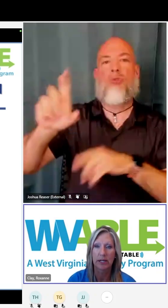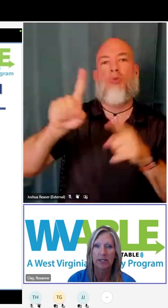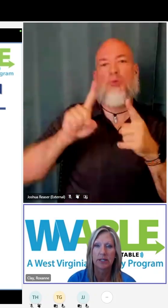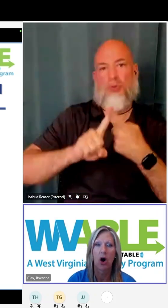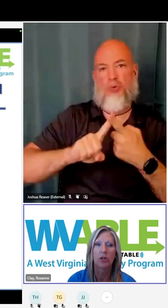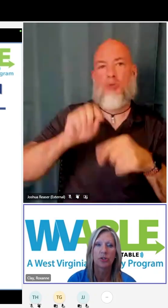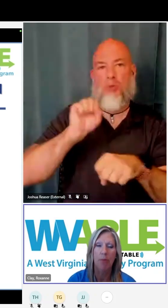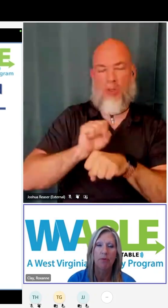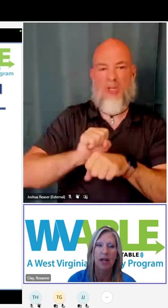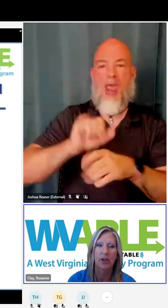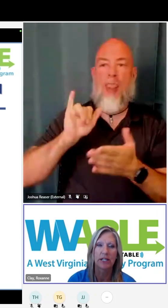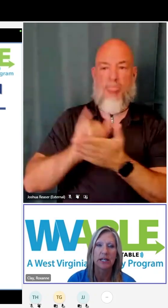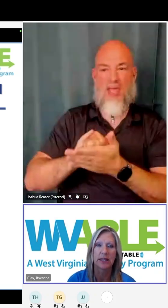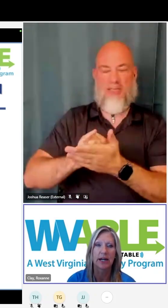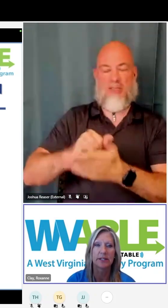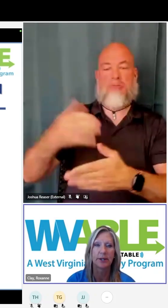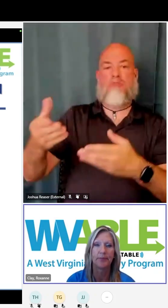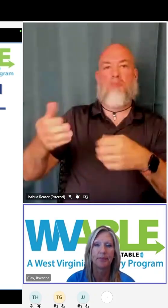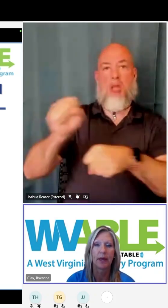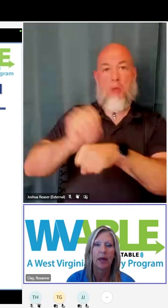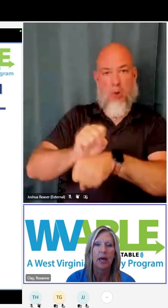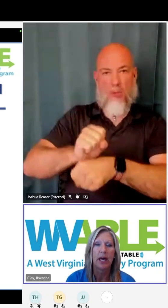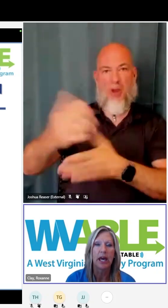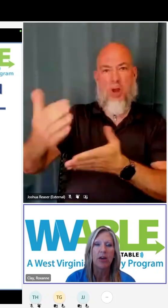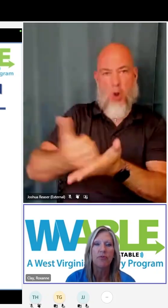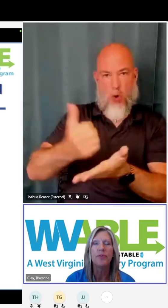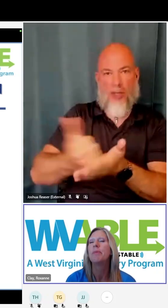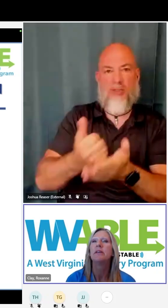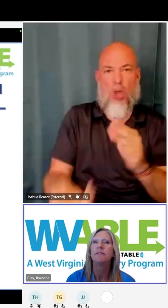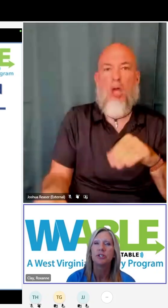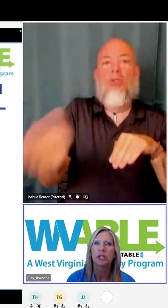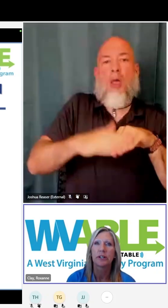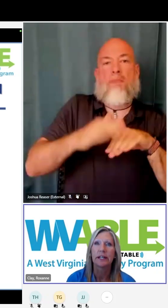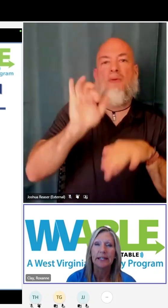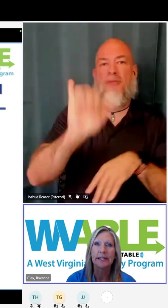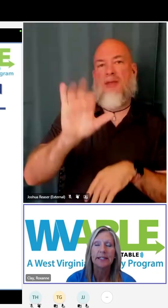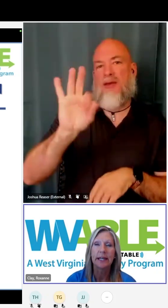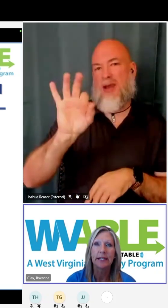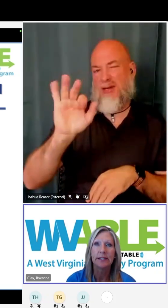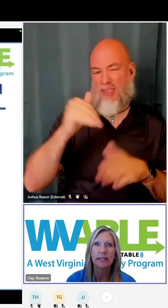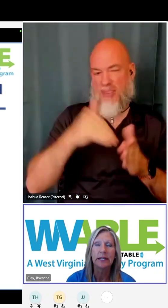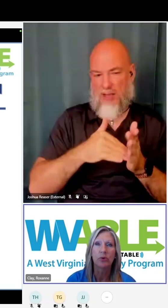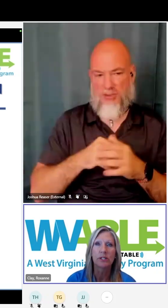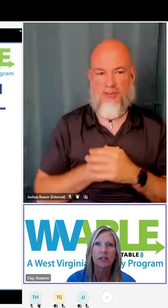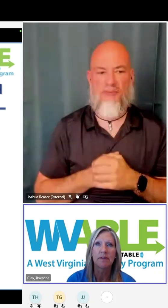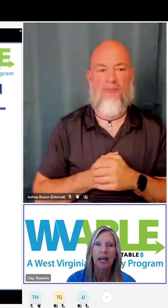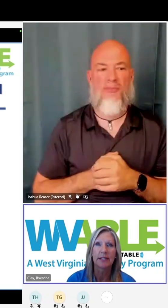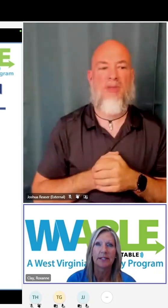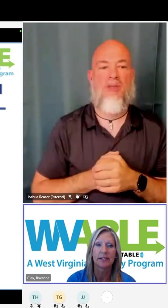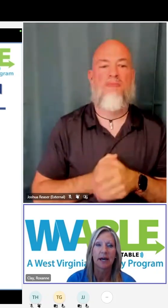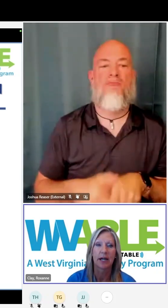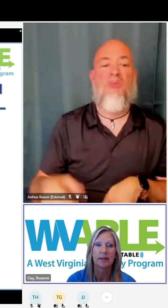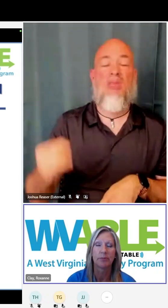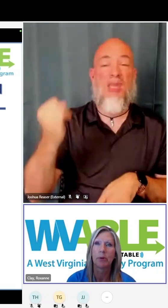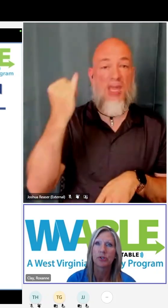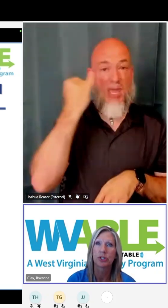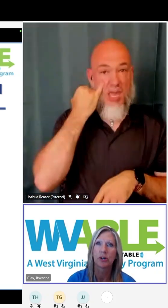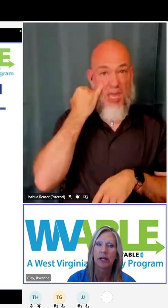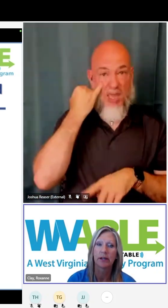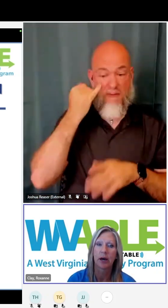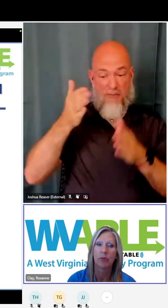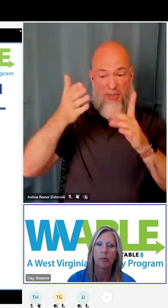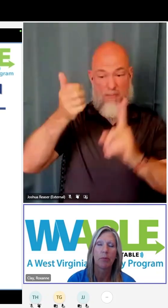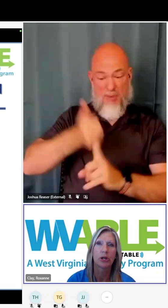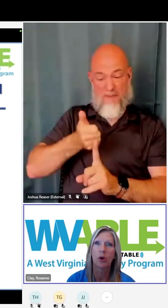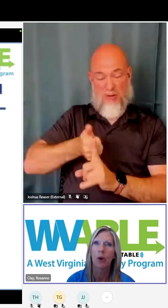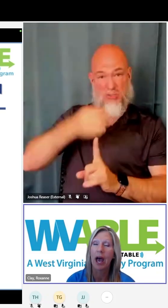employment earnings on top of that $19,000. If the beneficiary is indeed receiving SSI, supplemental